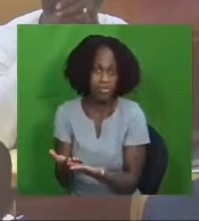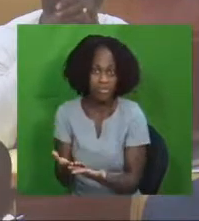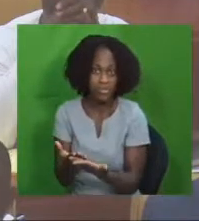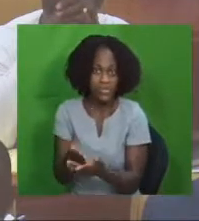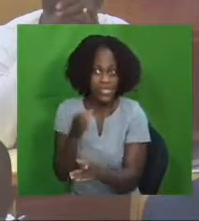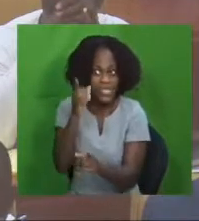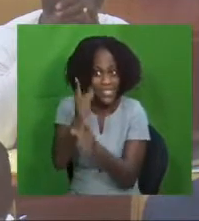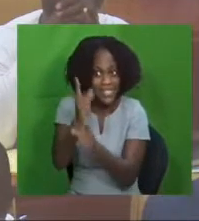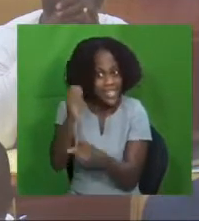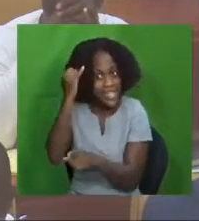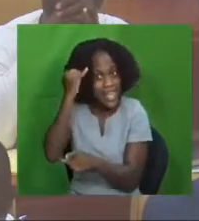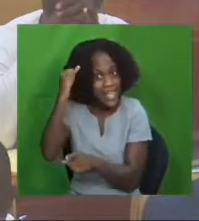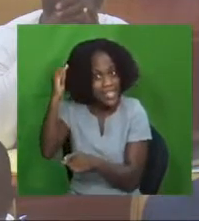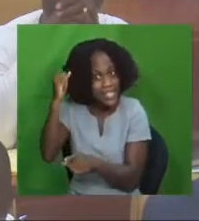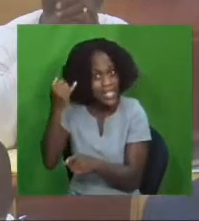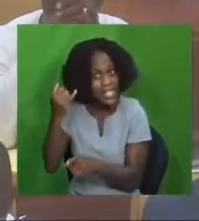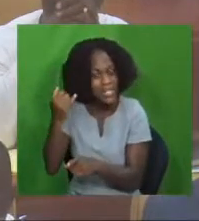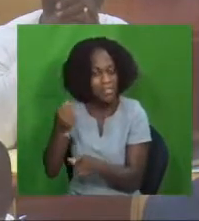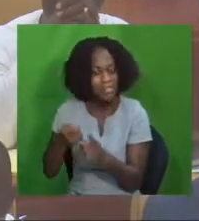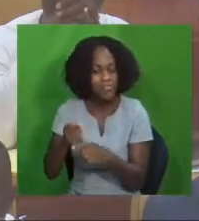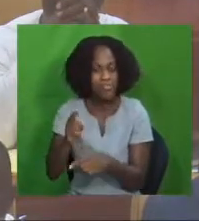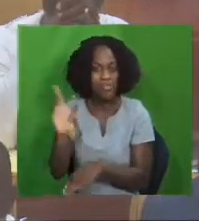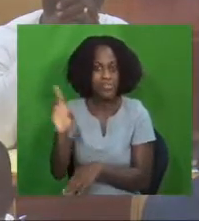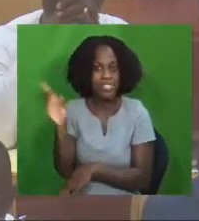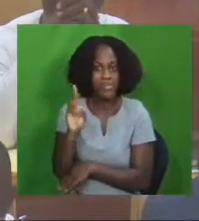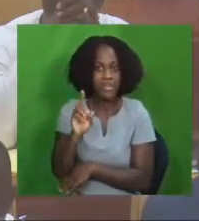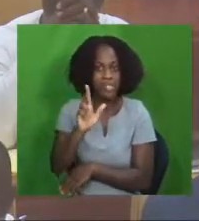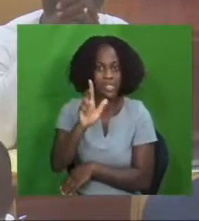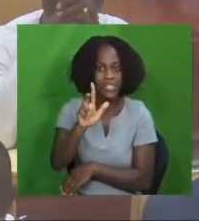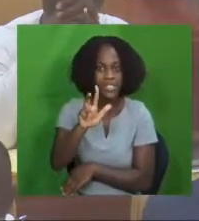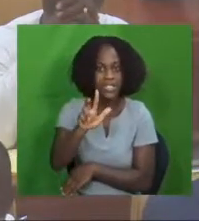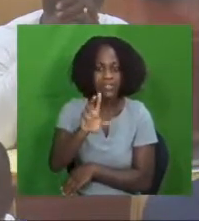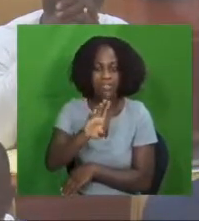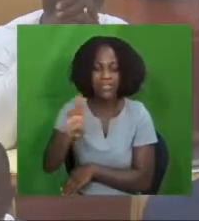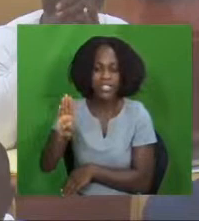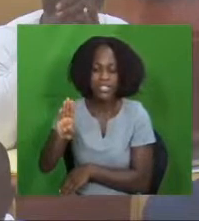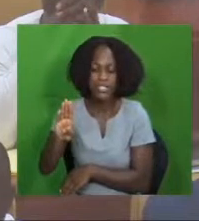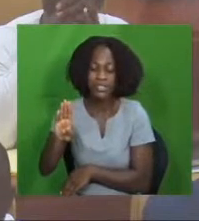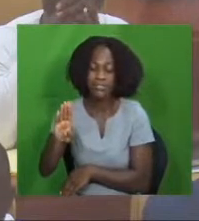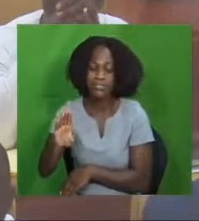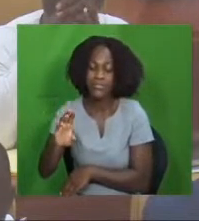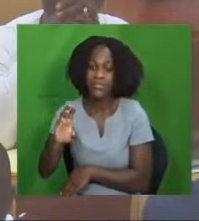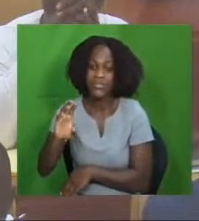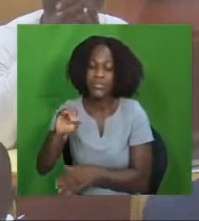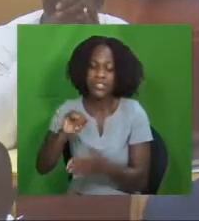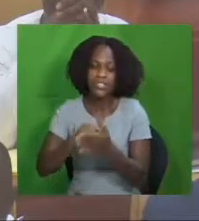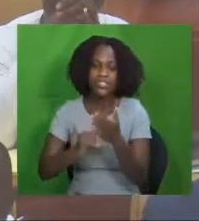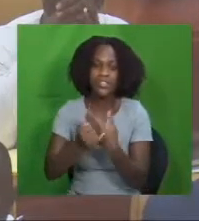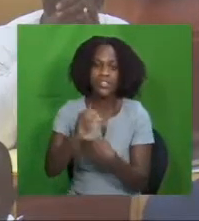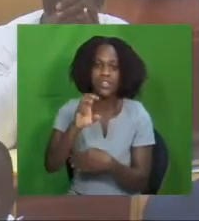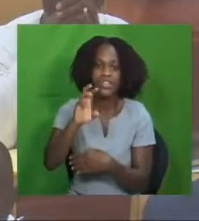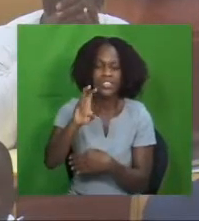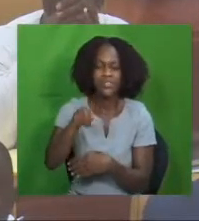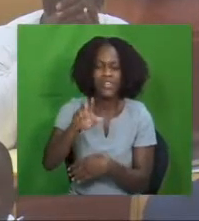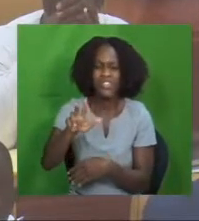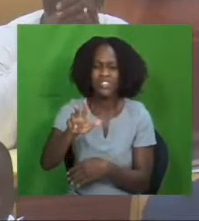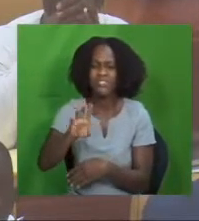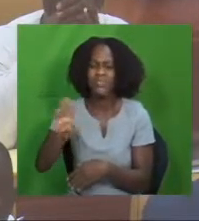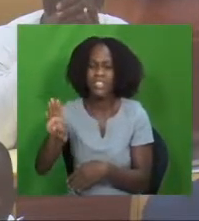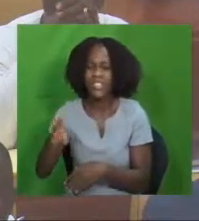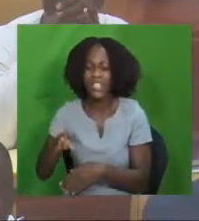intention. So December, 3 billion, gone. January, 6.7 billion, gone. Just the